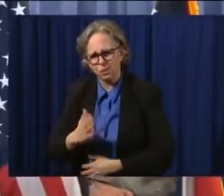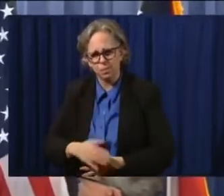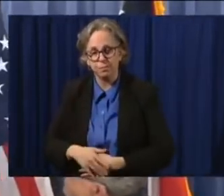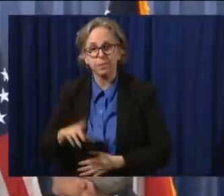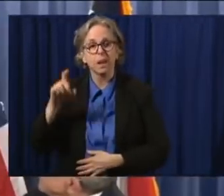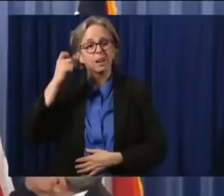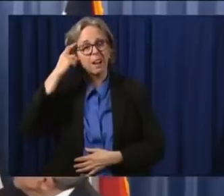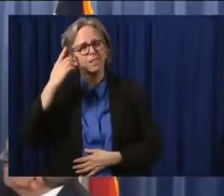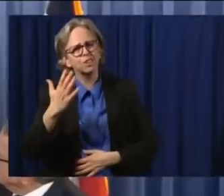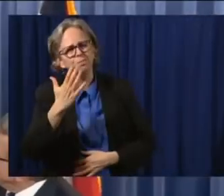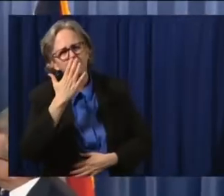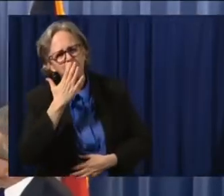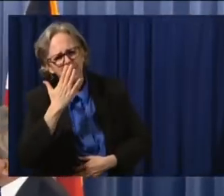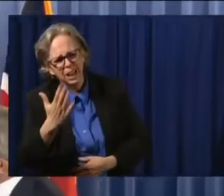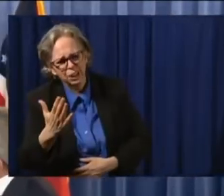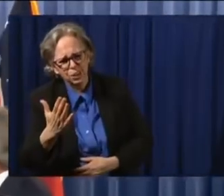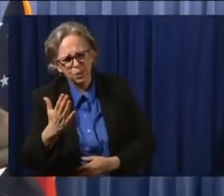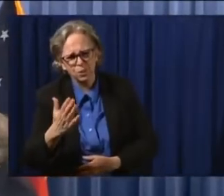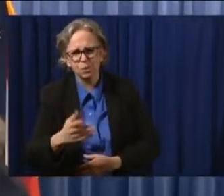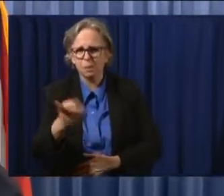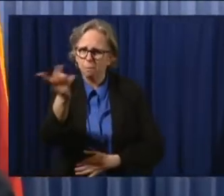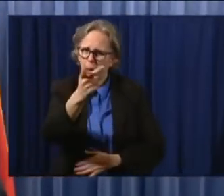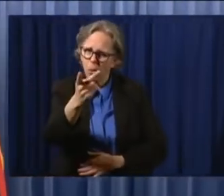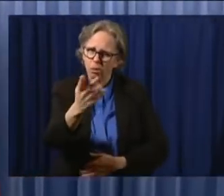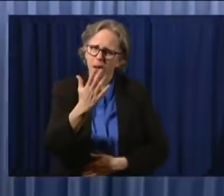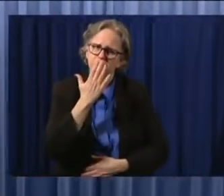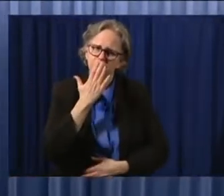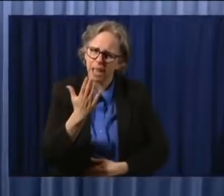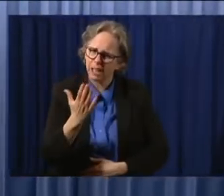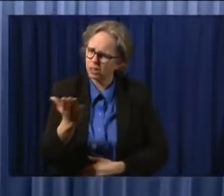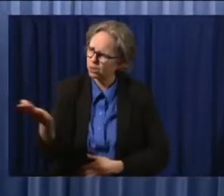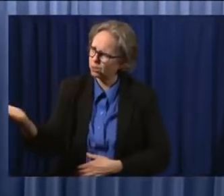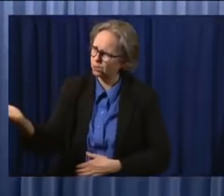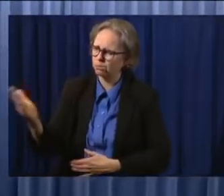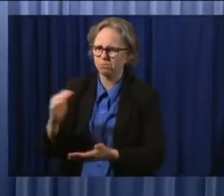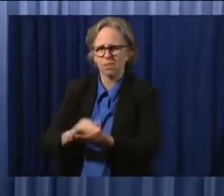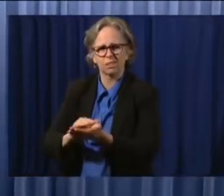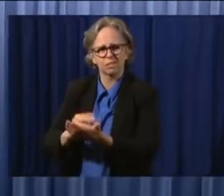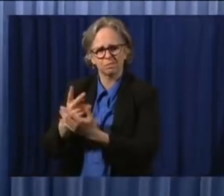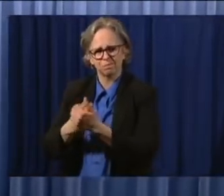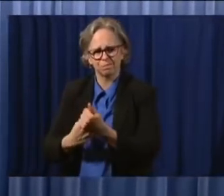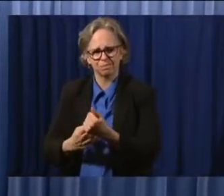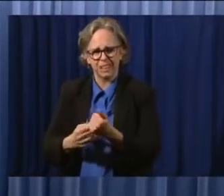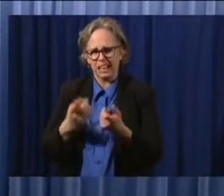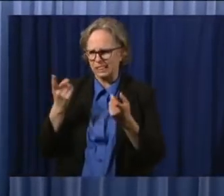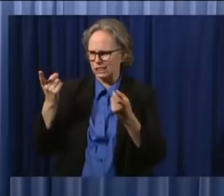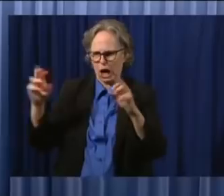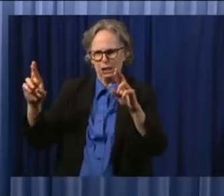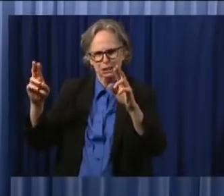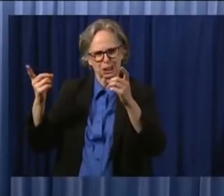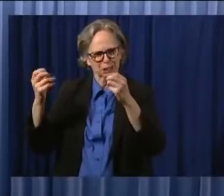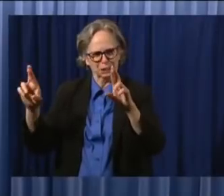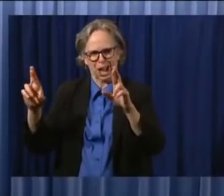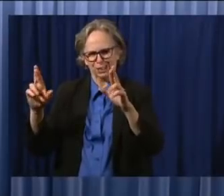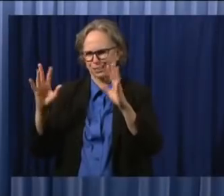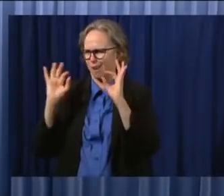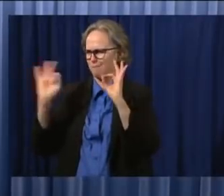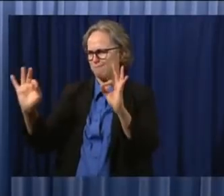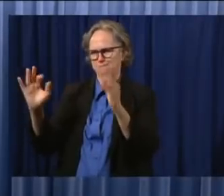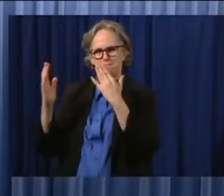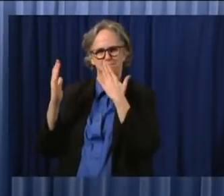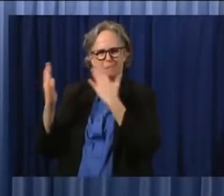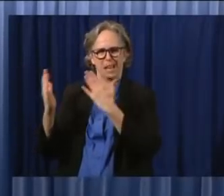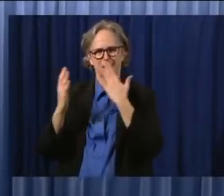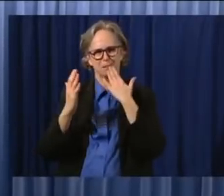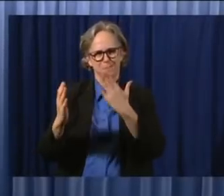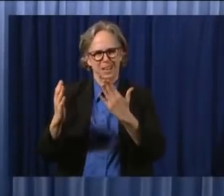Tina, both doctors. Doctor, thank you. We appreciate it and very, very much. Thank you. And you're very kind. You're